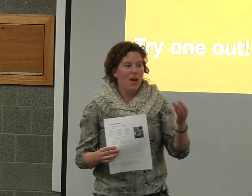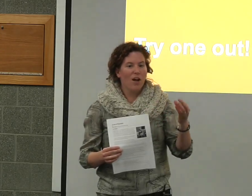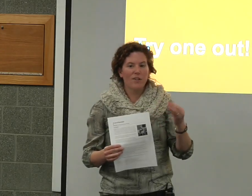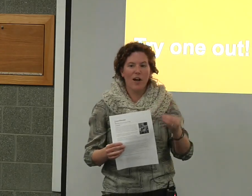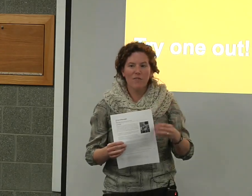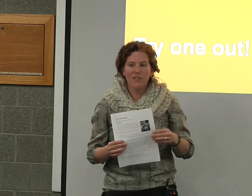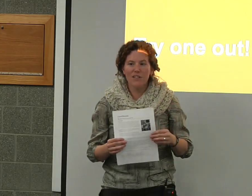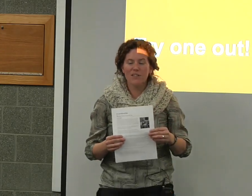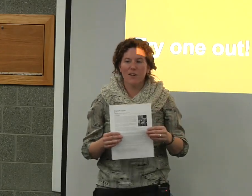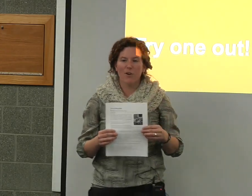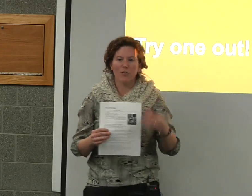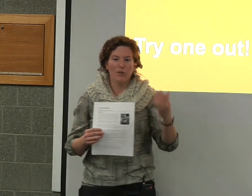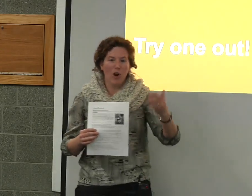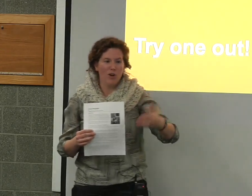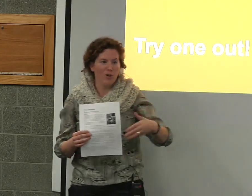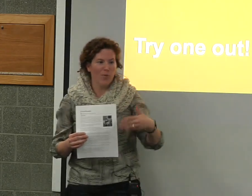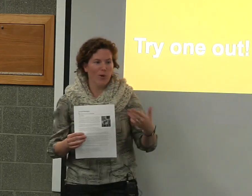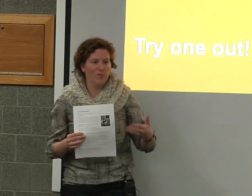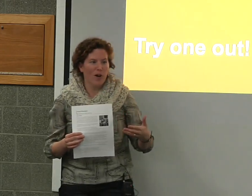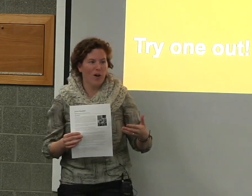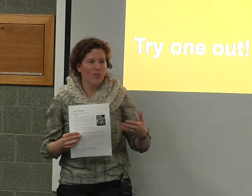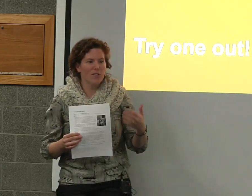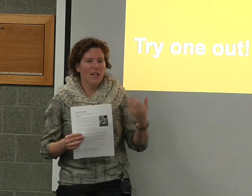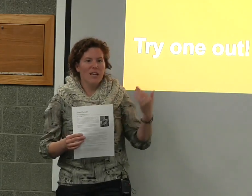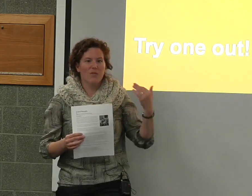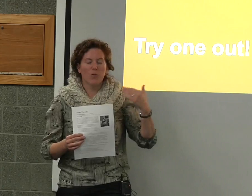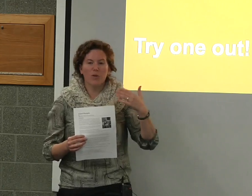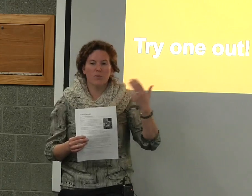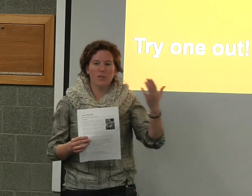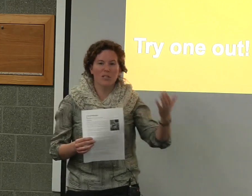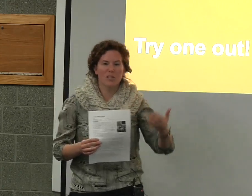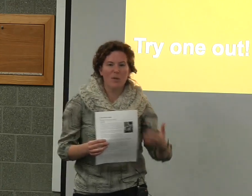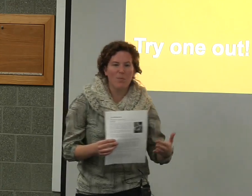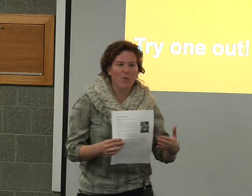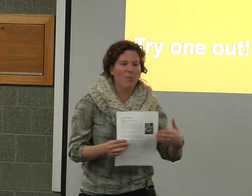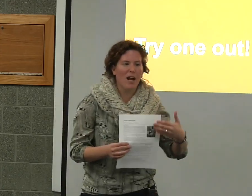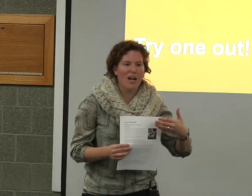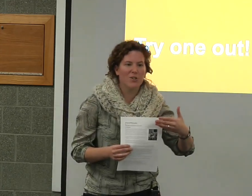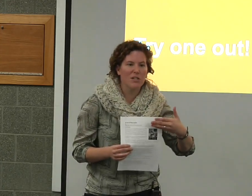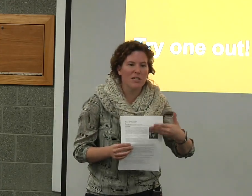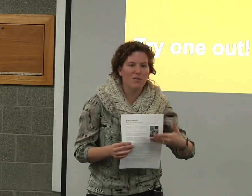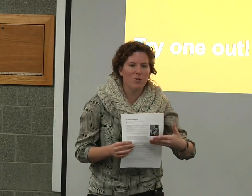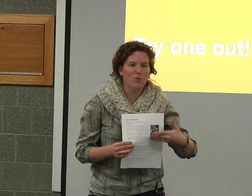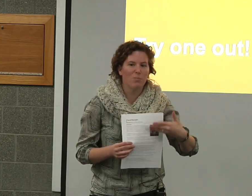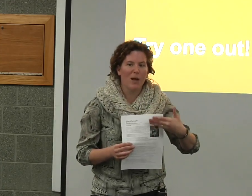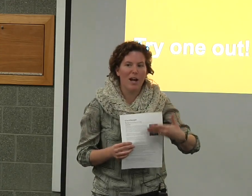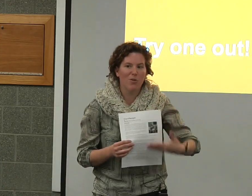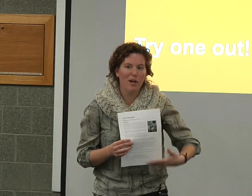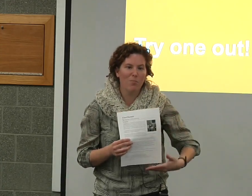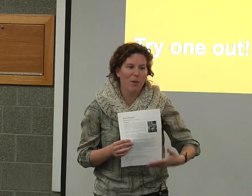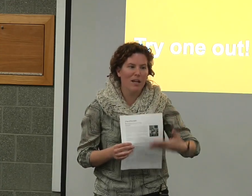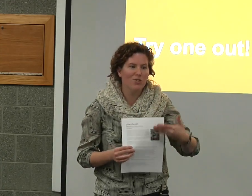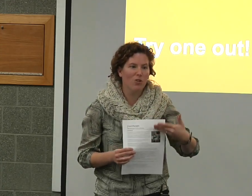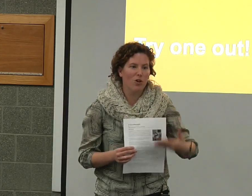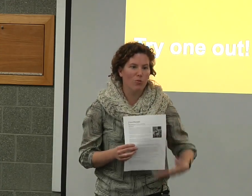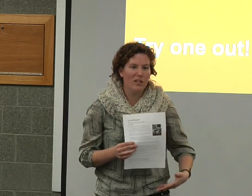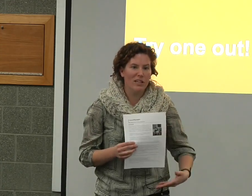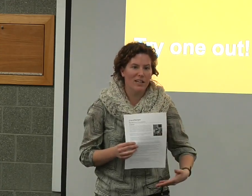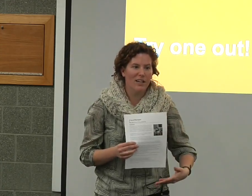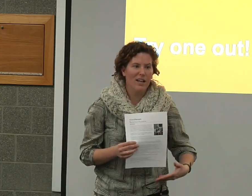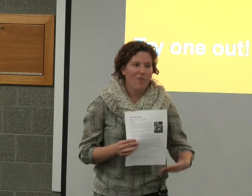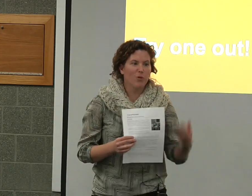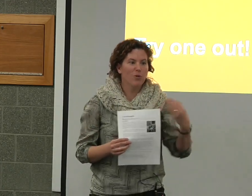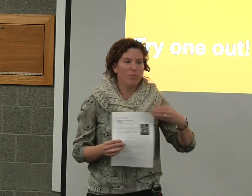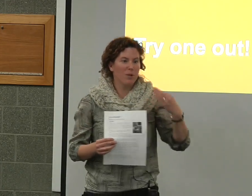discussion questions. A lot of these that are longer and more involved, if it was for 6 people, might actually give you the background